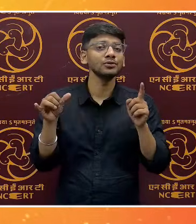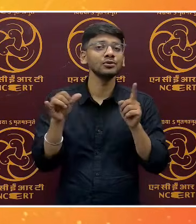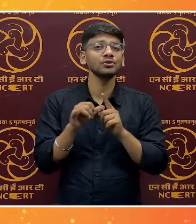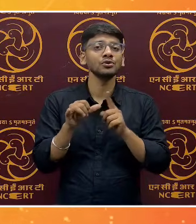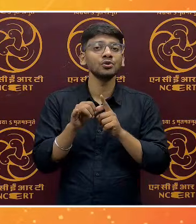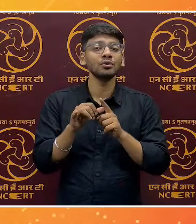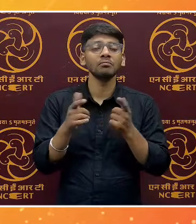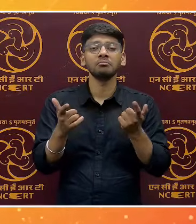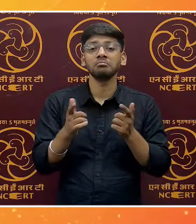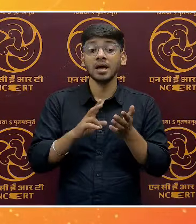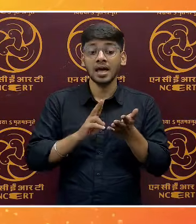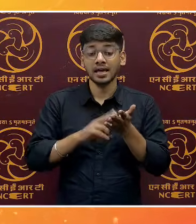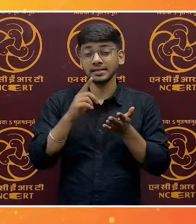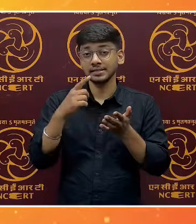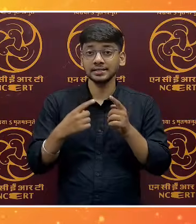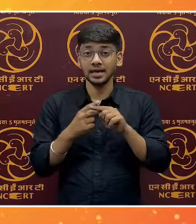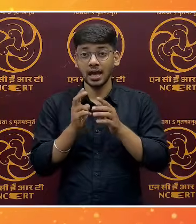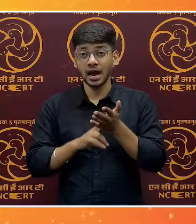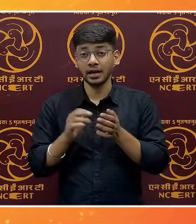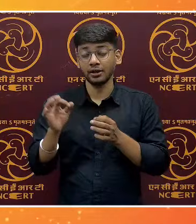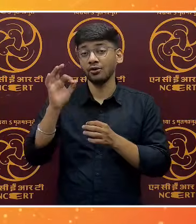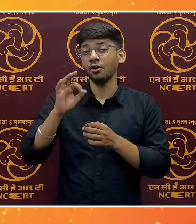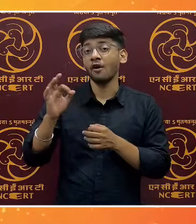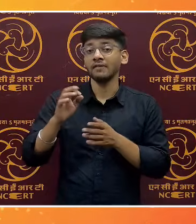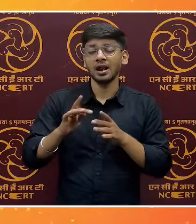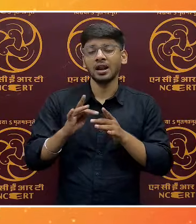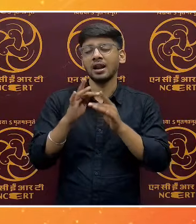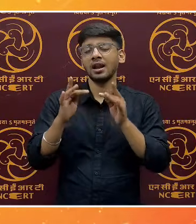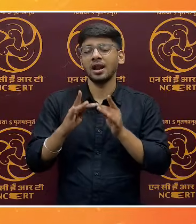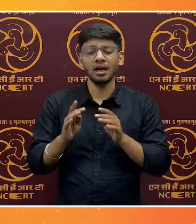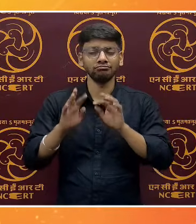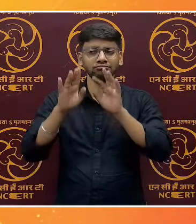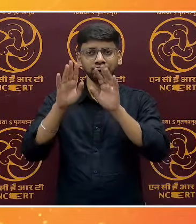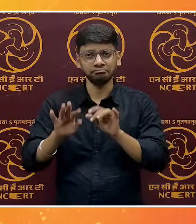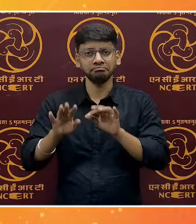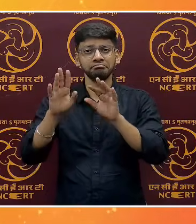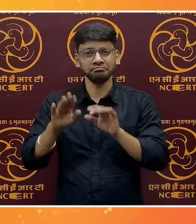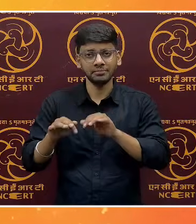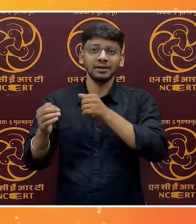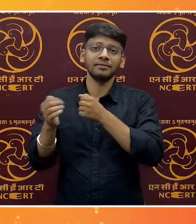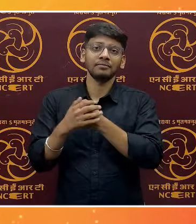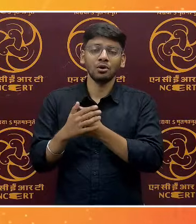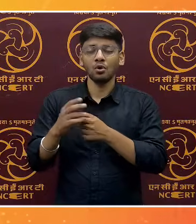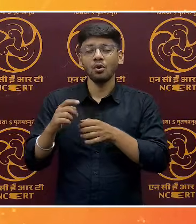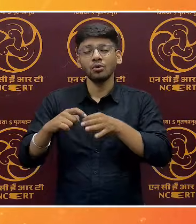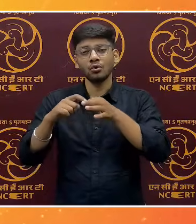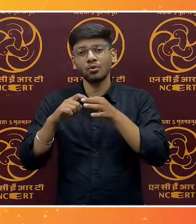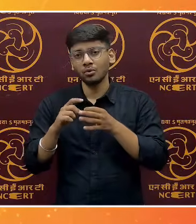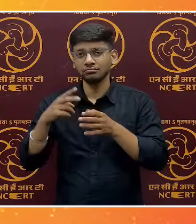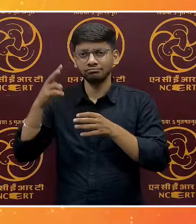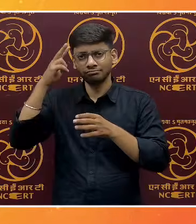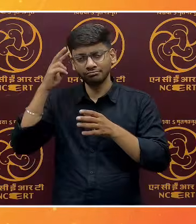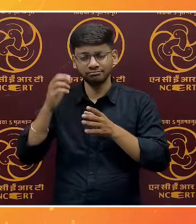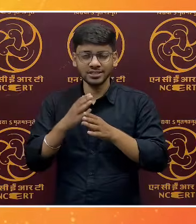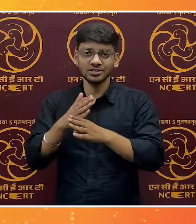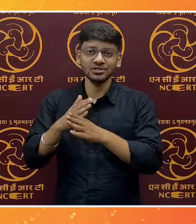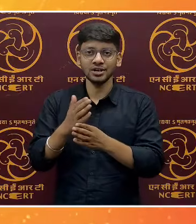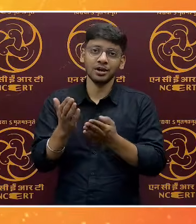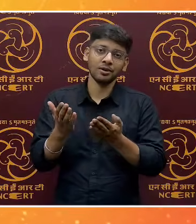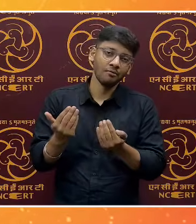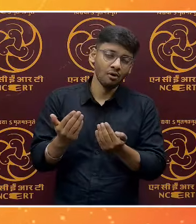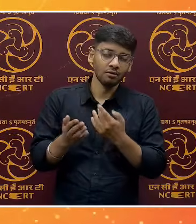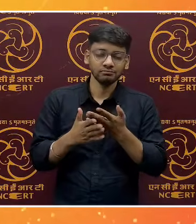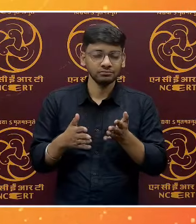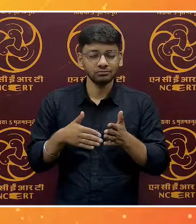channel, which is NCERT official. In the live chat box, you can write down your queries, your questions and share them with us without